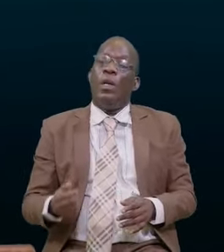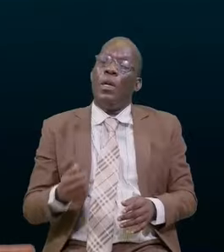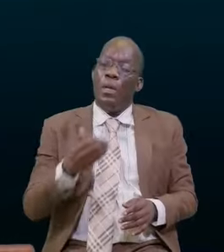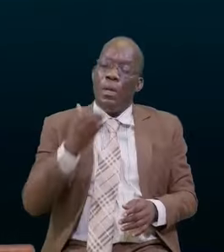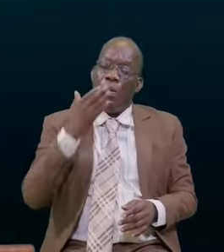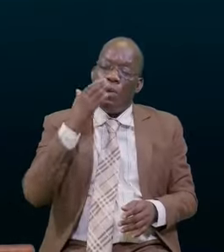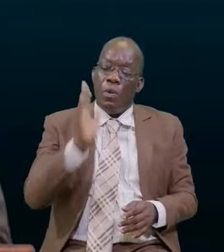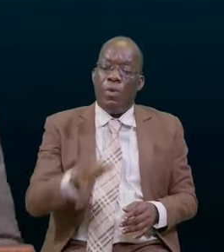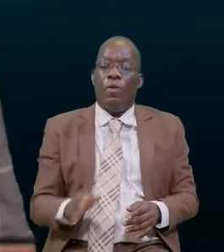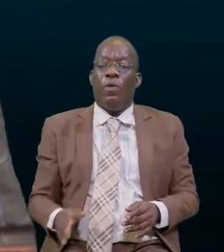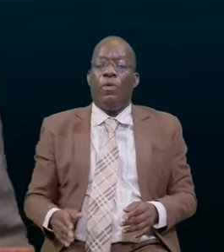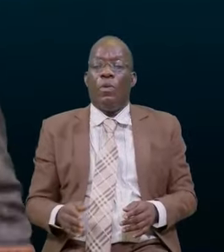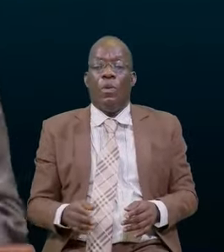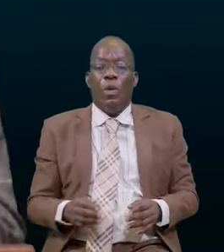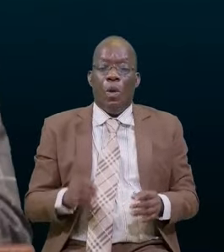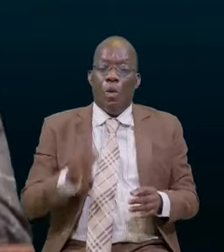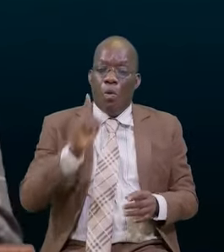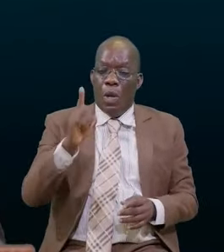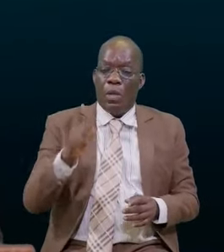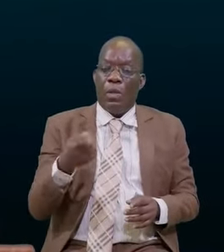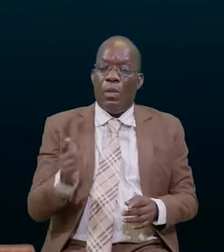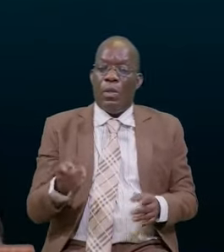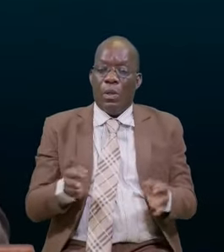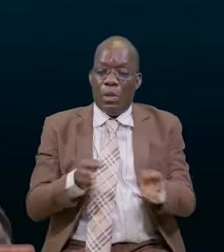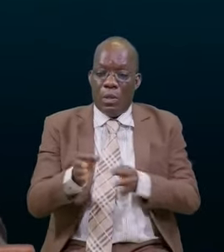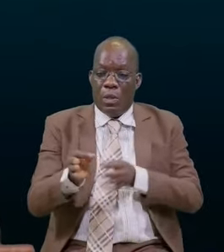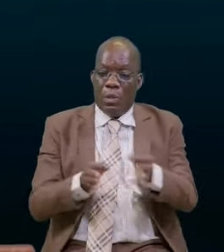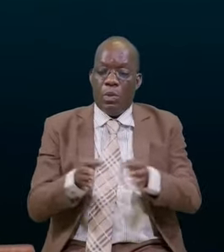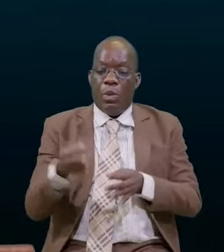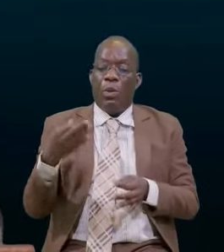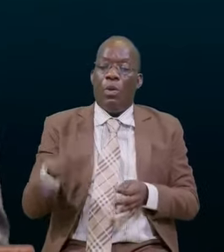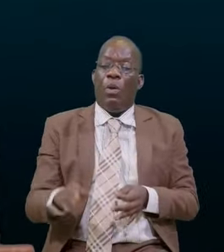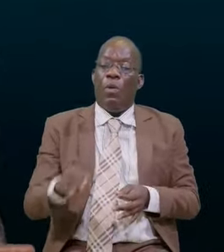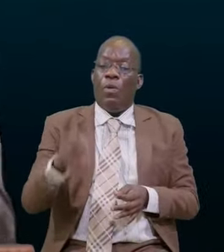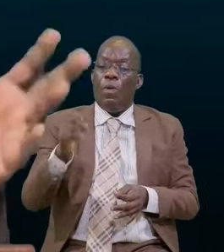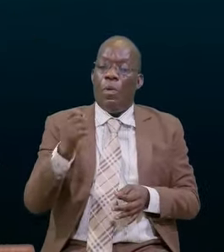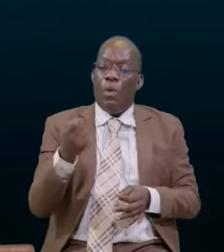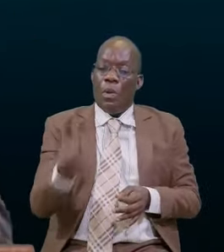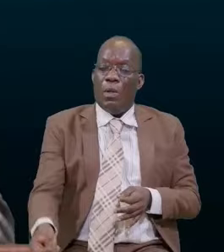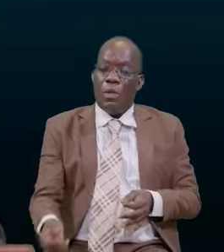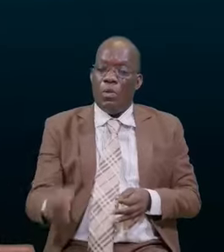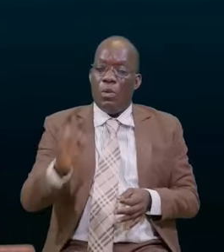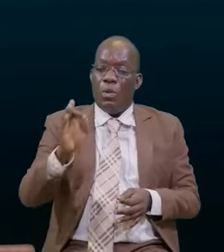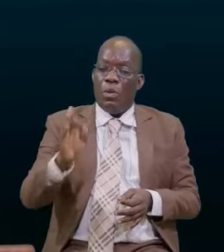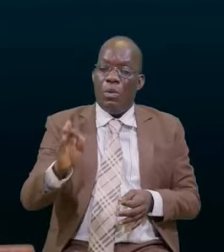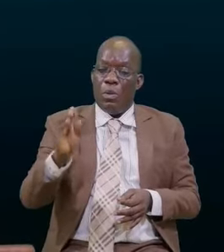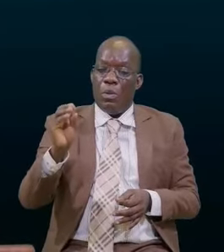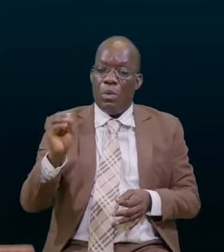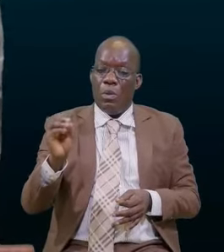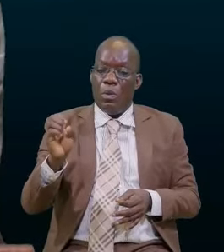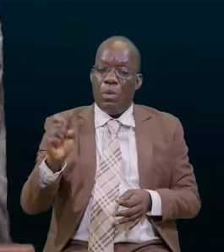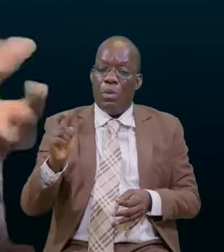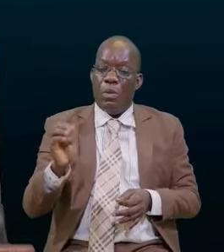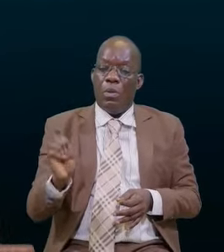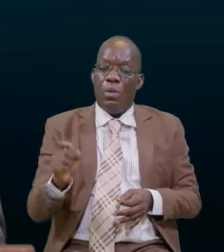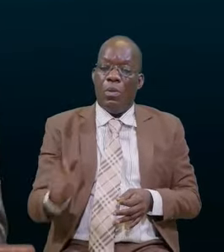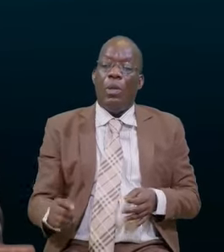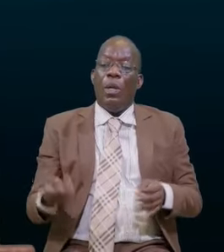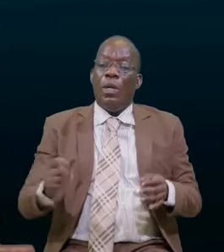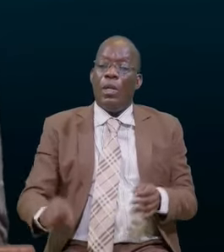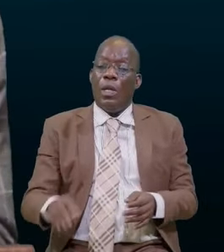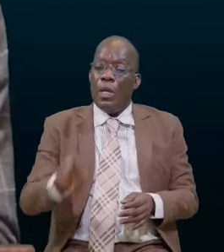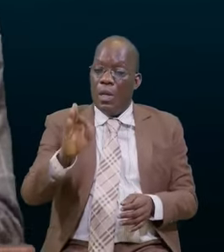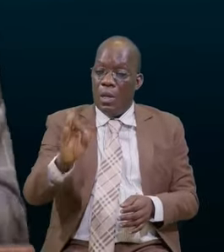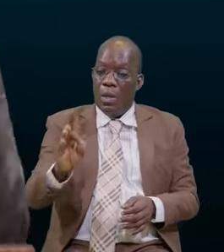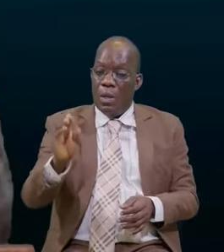little foxes the fox is a crafty corny animal it never goes out alone to seek for